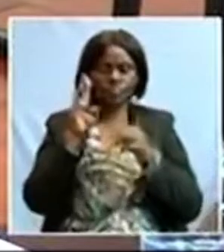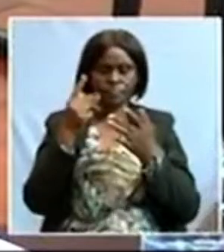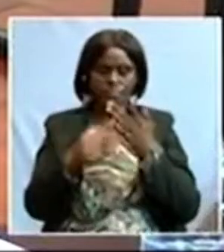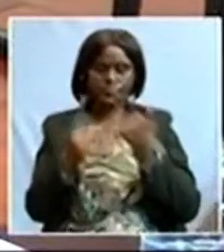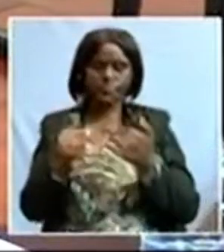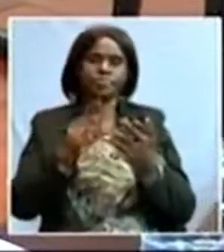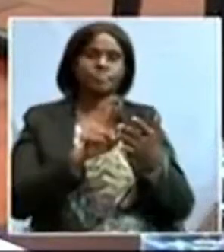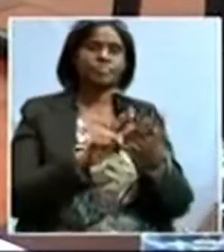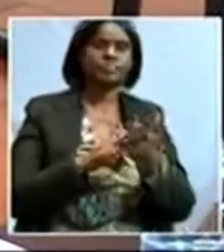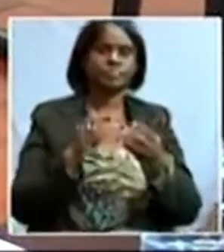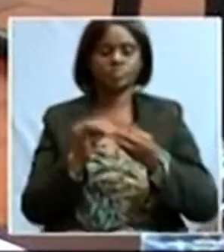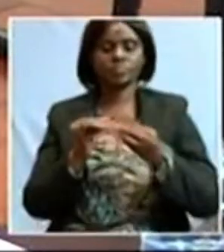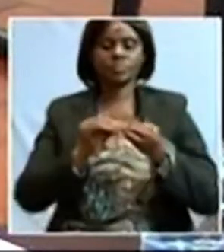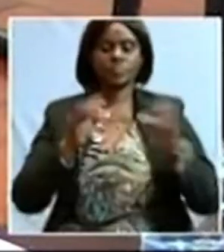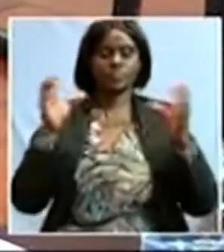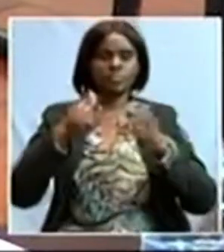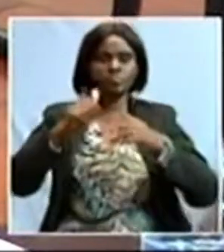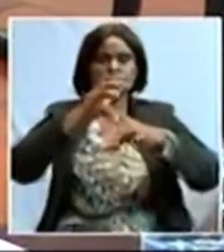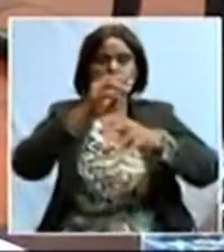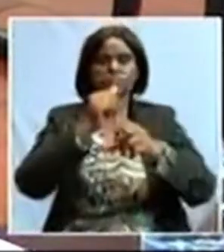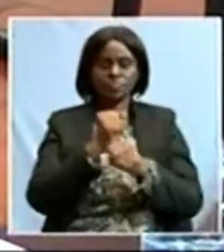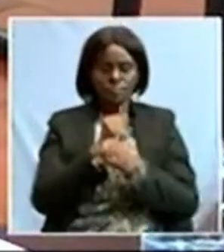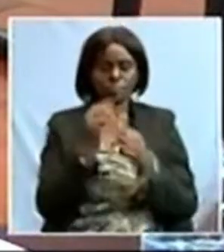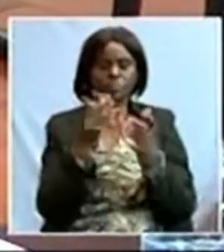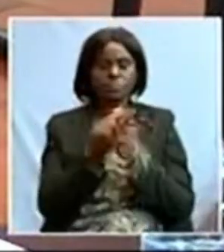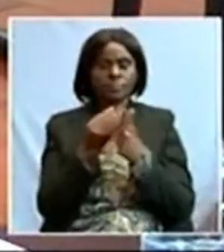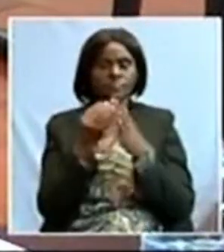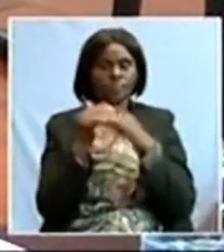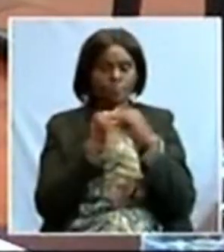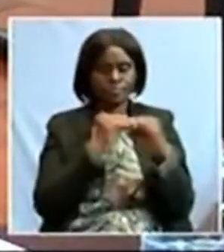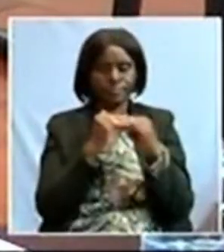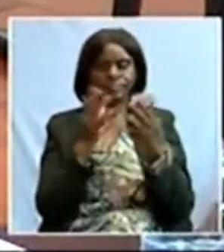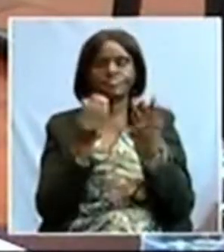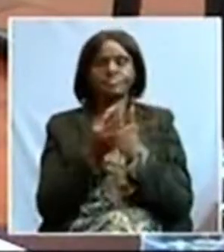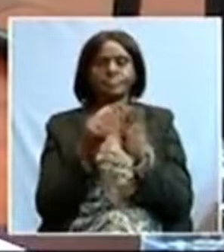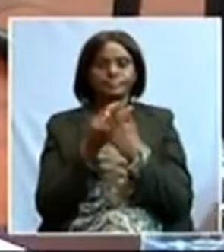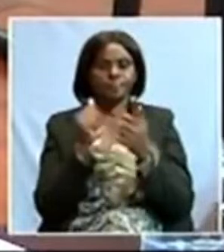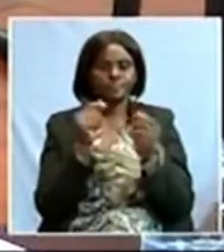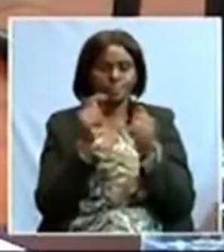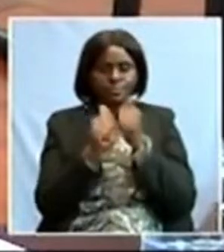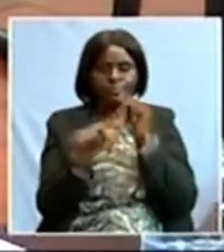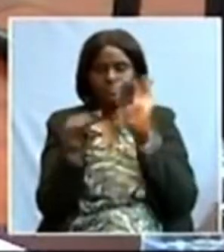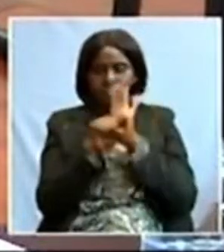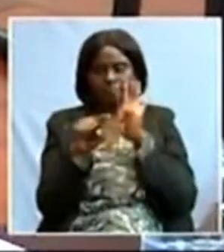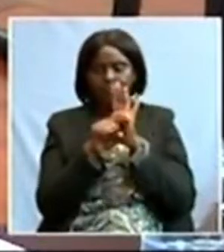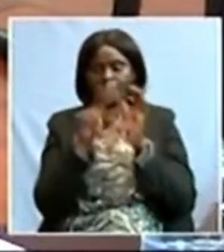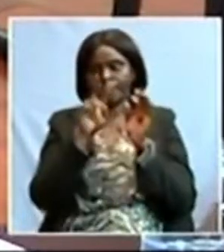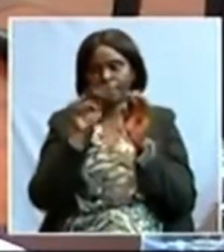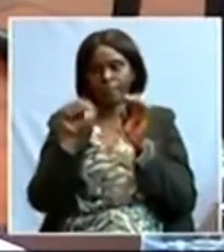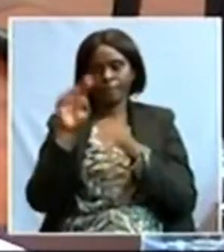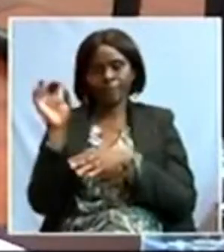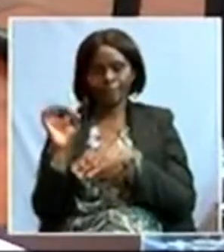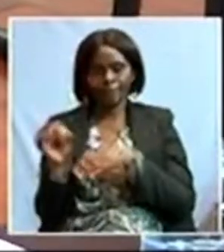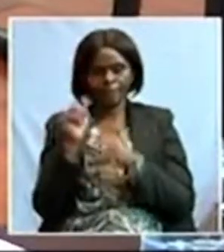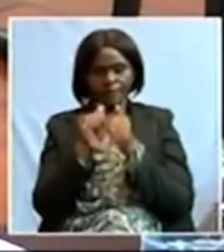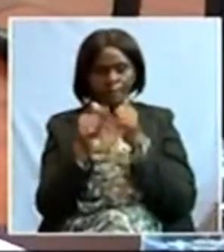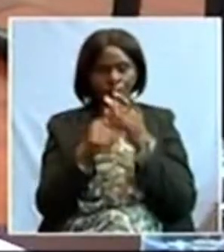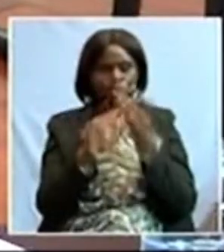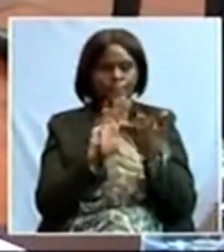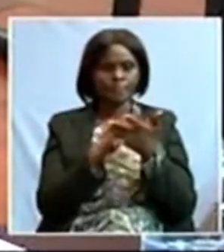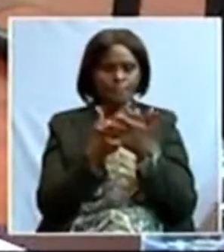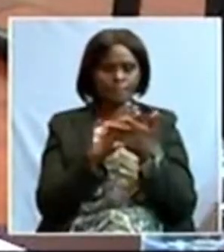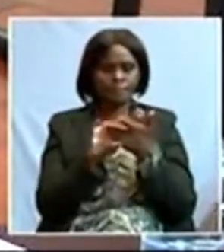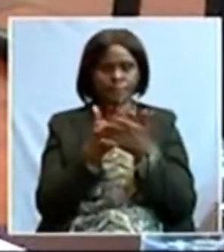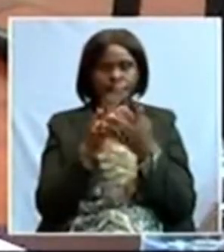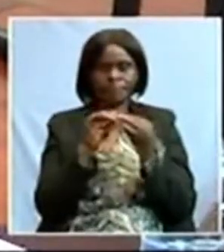wishes to report that the council received less local equalization fund by -22%, which translates